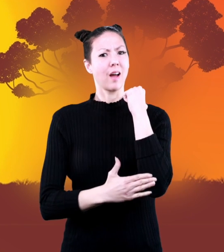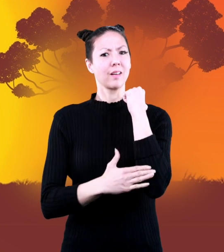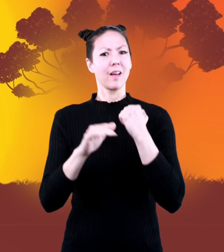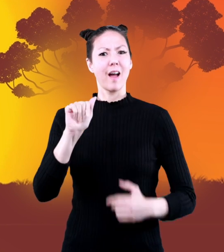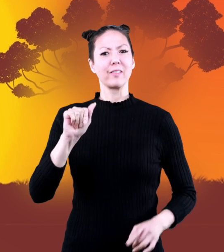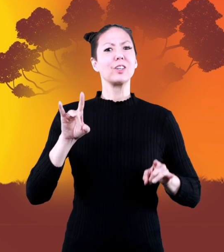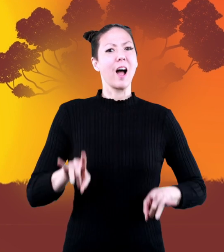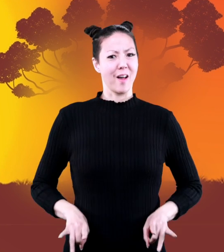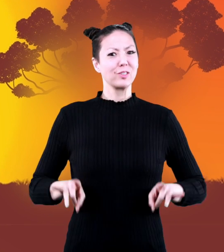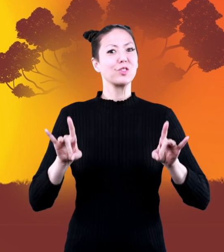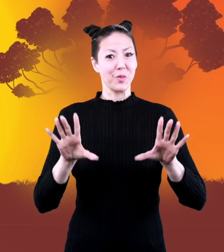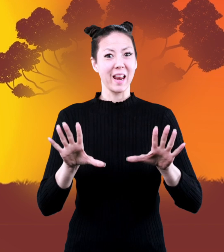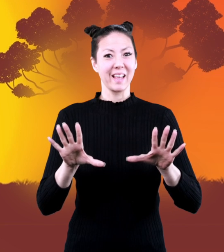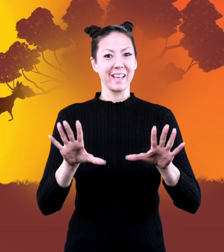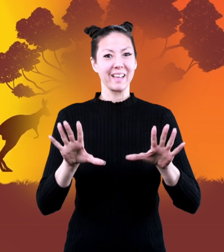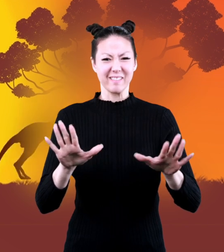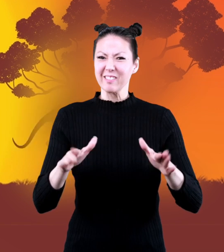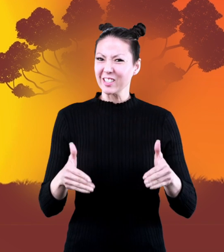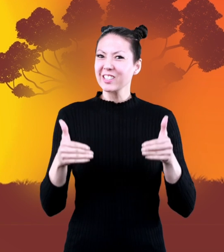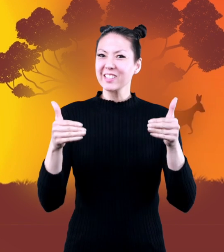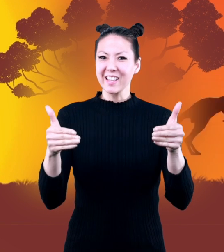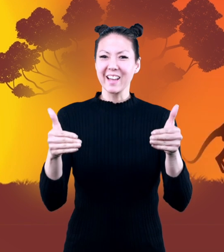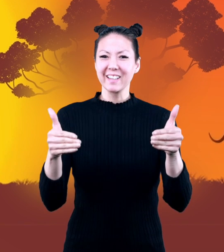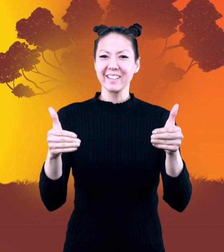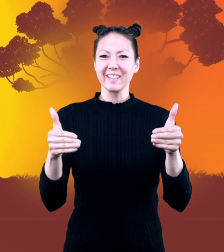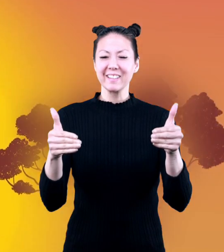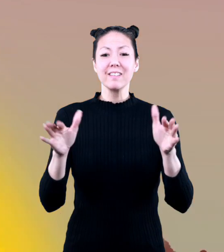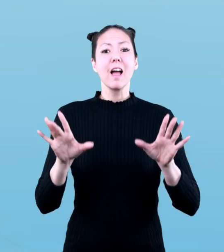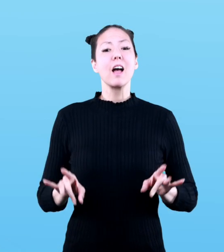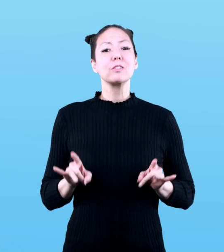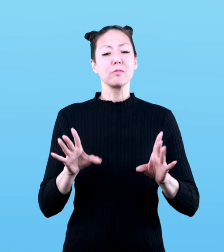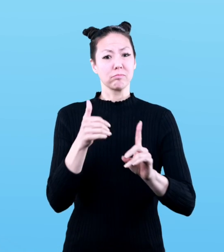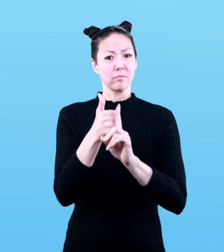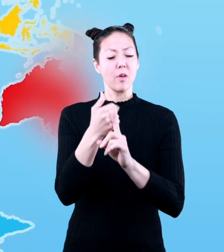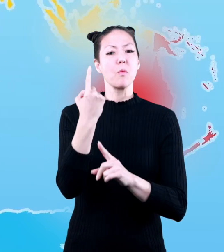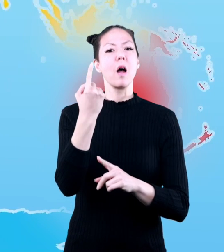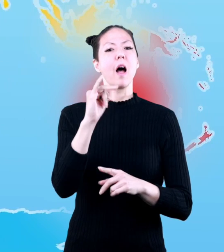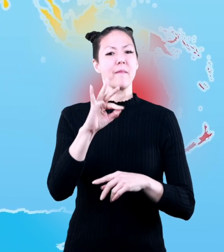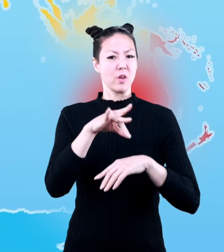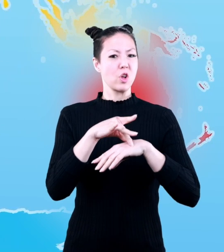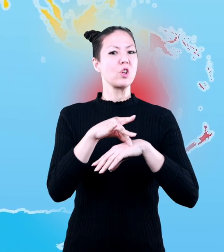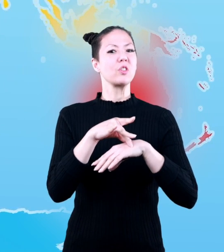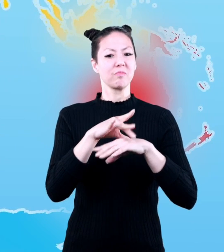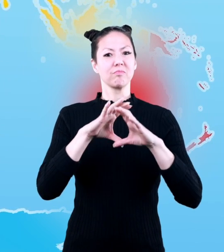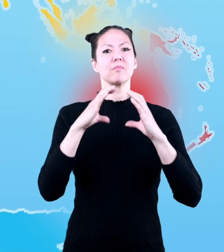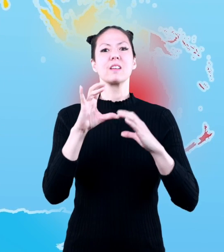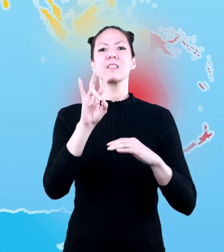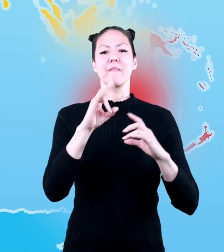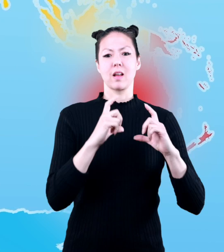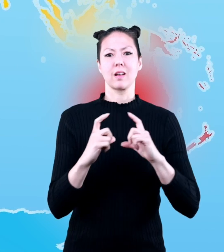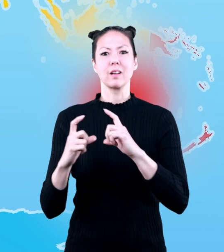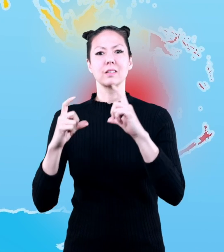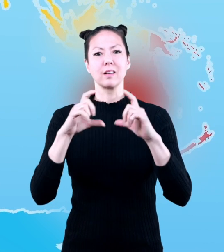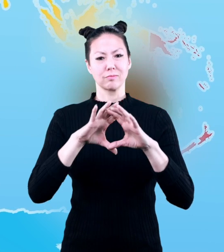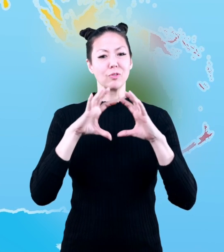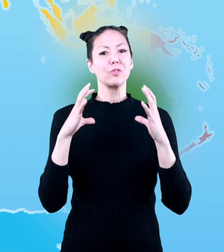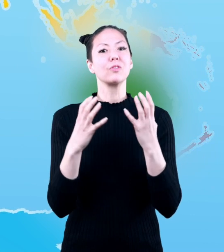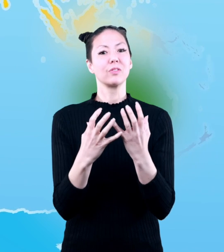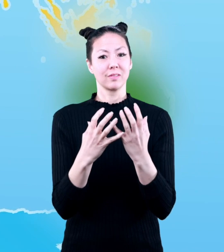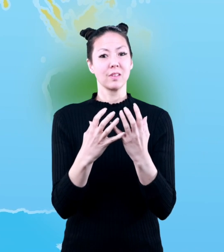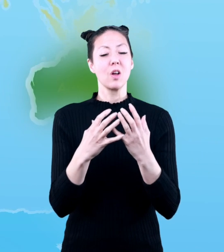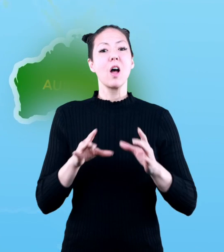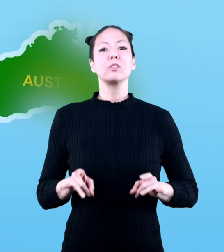the continent of Australia. Let's get started. Australia is one of Earth's 7